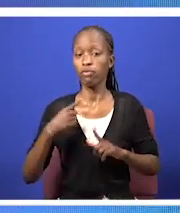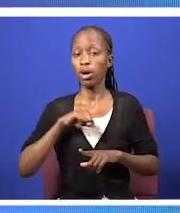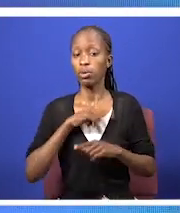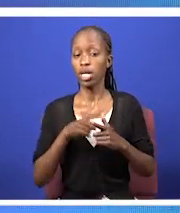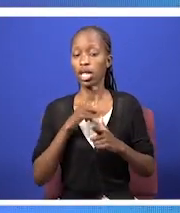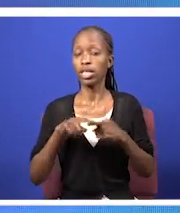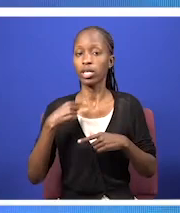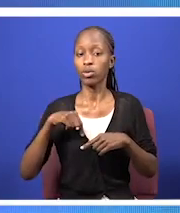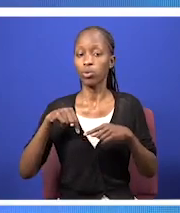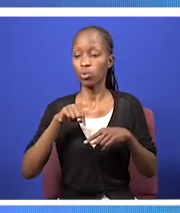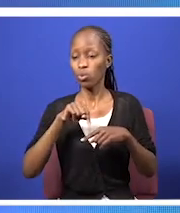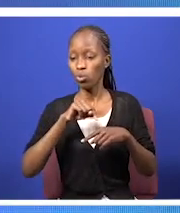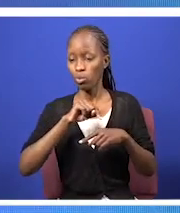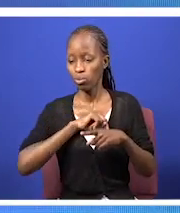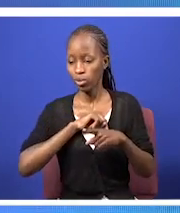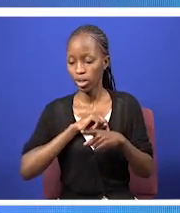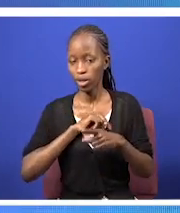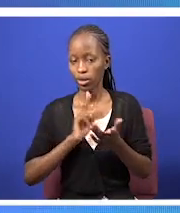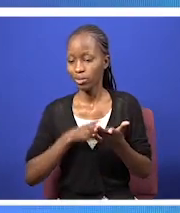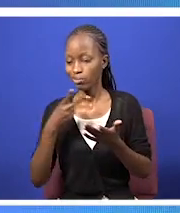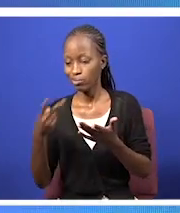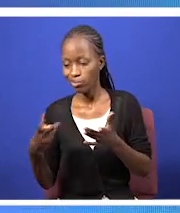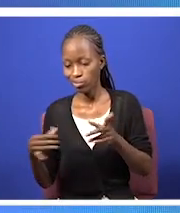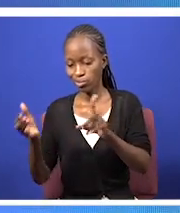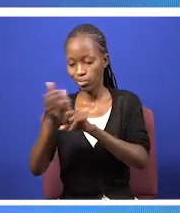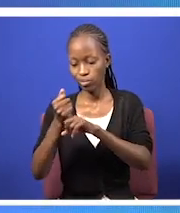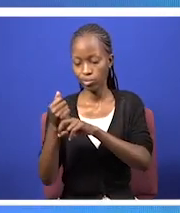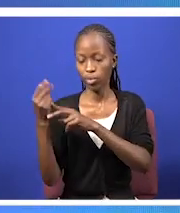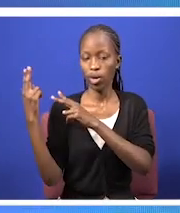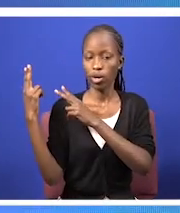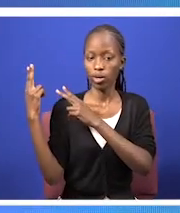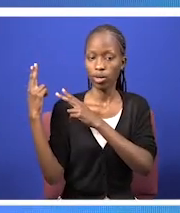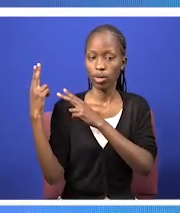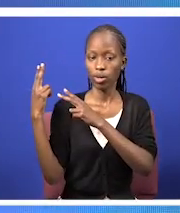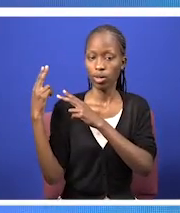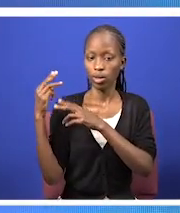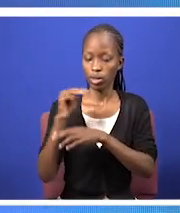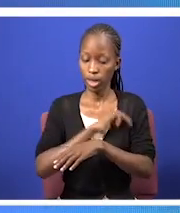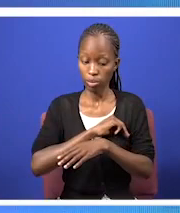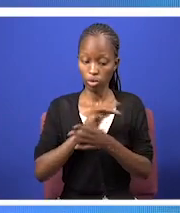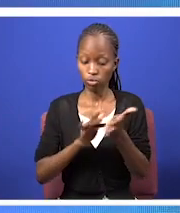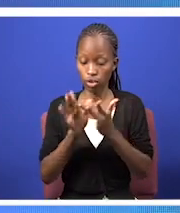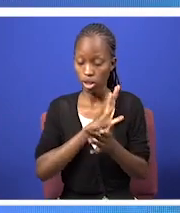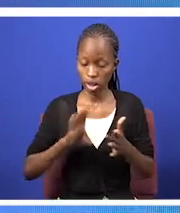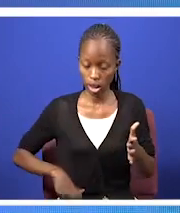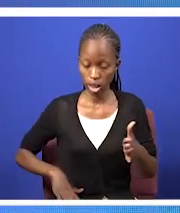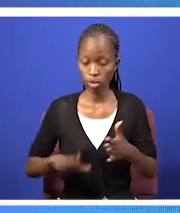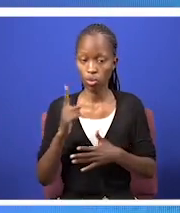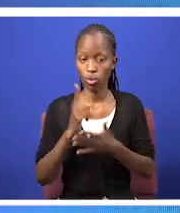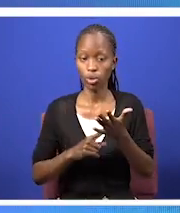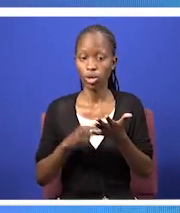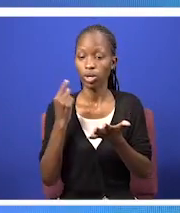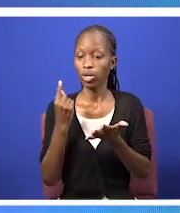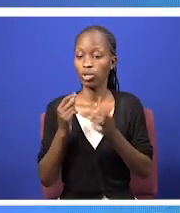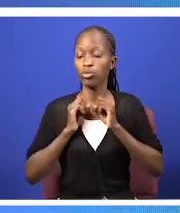we are not succeeding in helping fulfill the mission of Jesus Christ on the earth, to bring this gospel of the